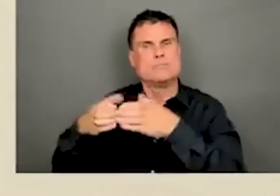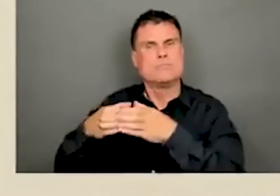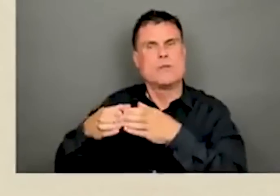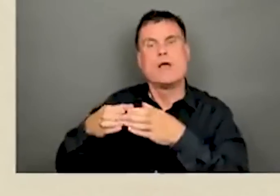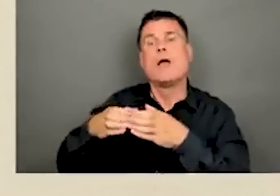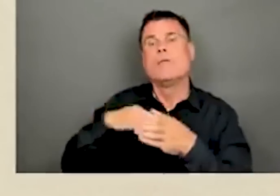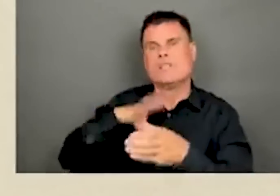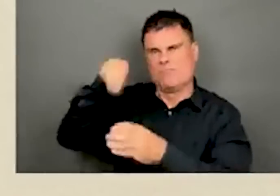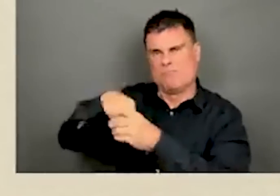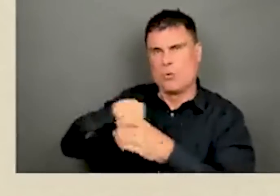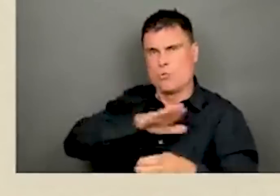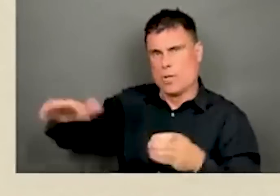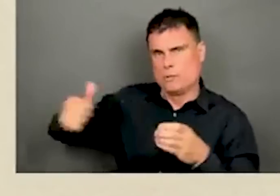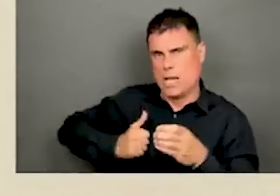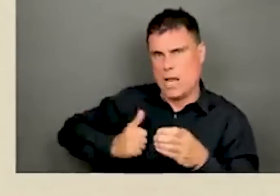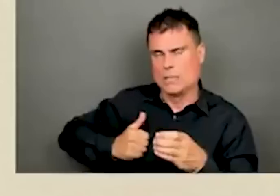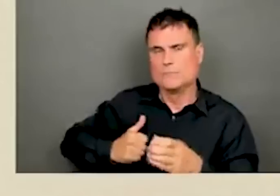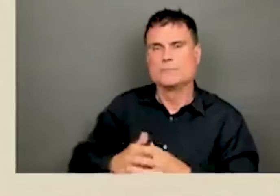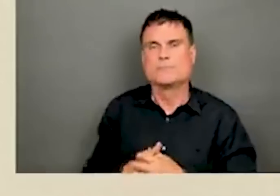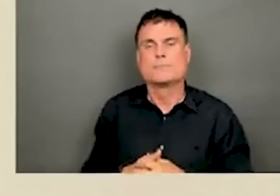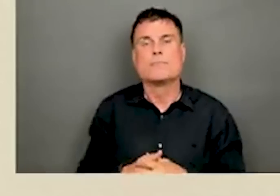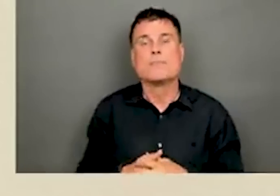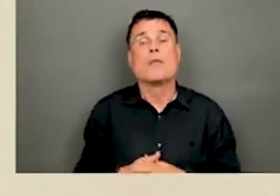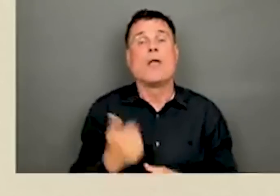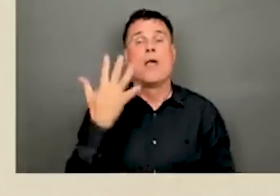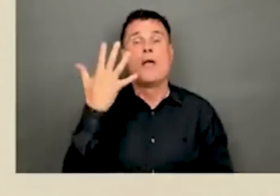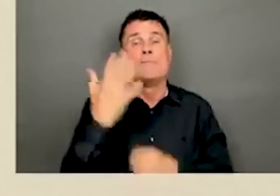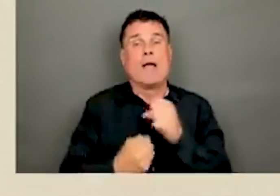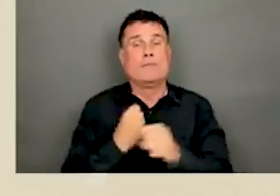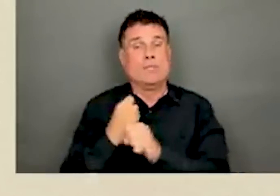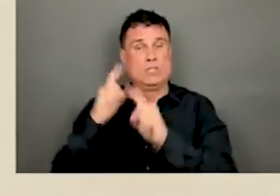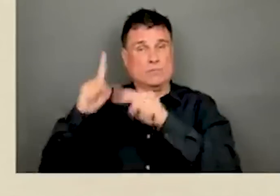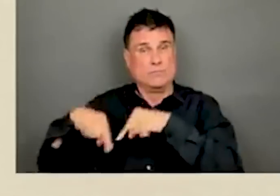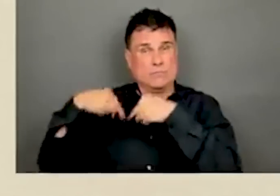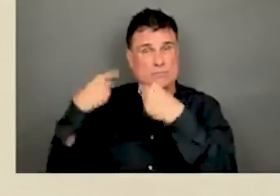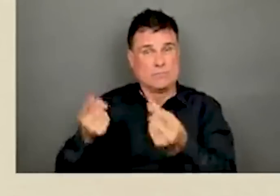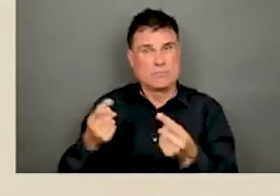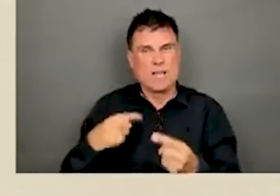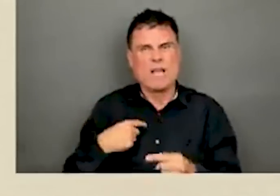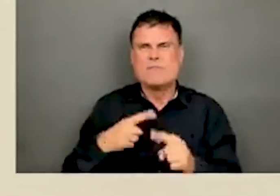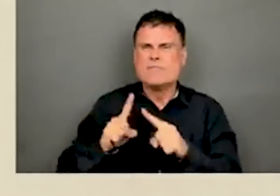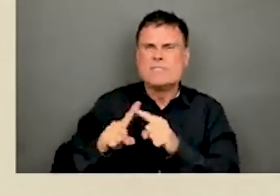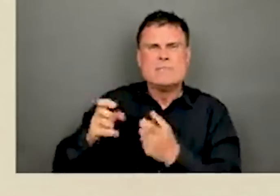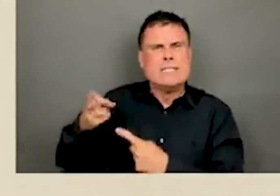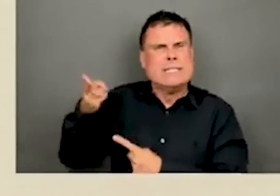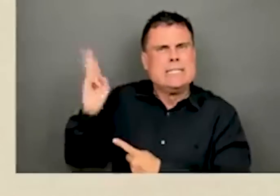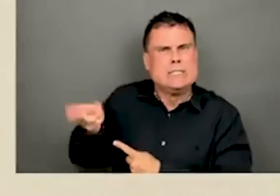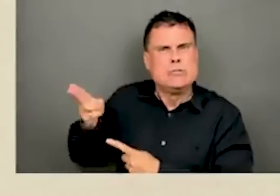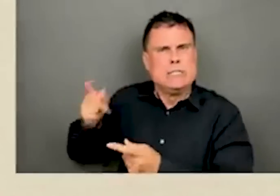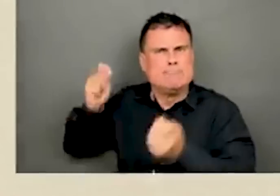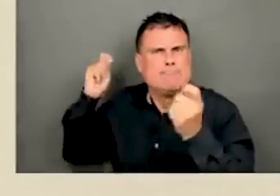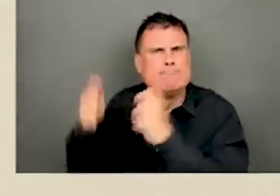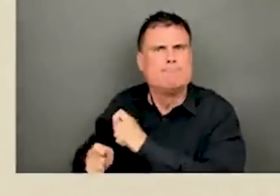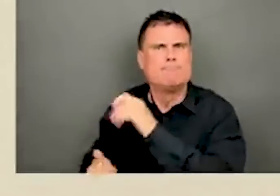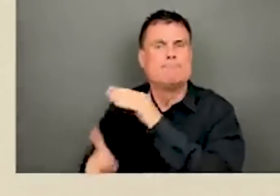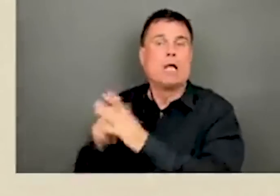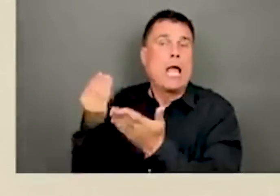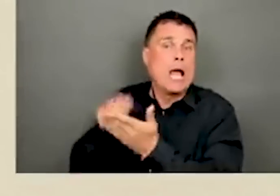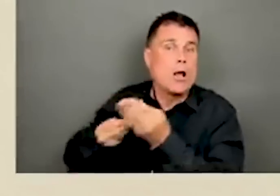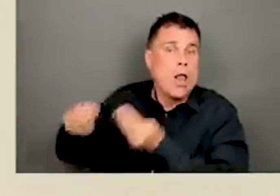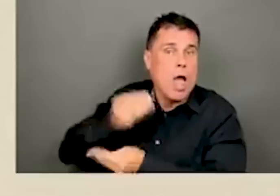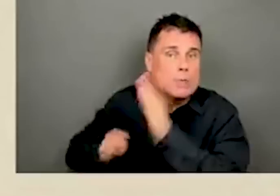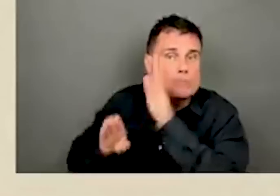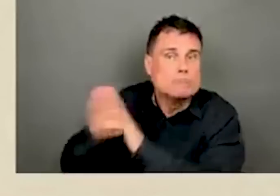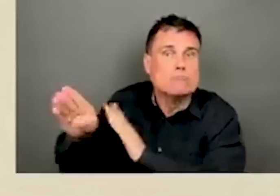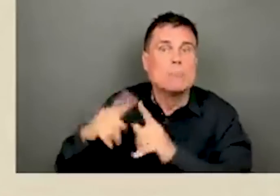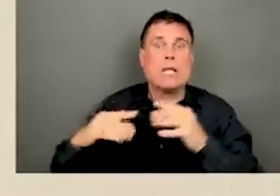historic breakthroughs on a range of issues that have transformed how our economy operates, how Indigenous people can be full participants on